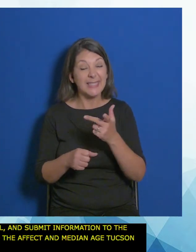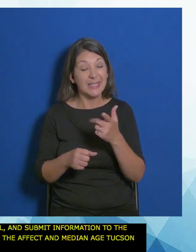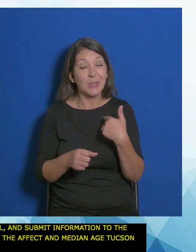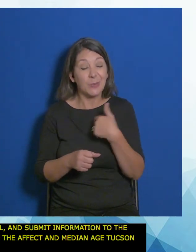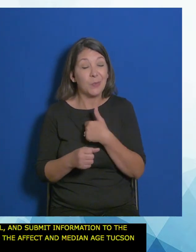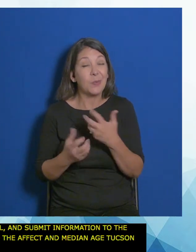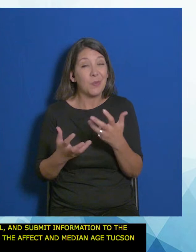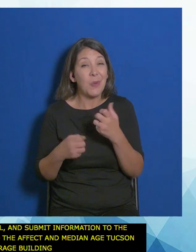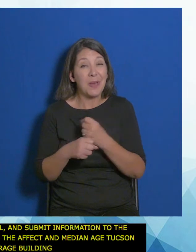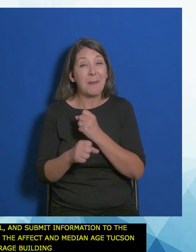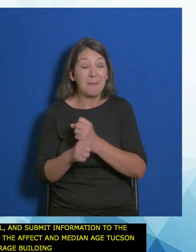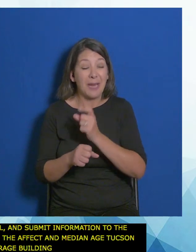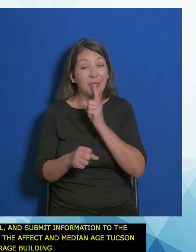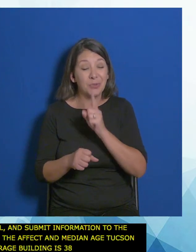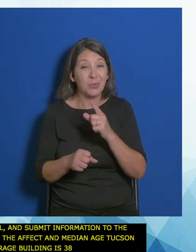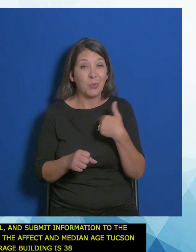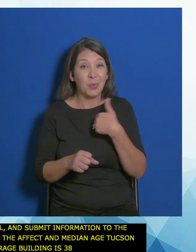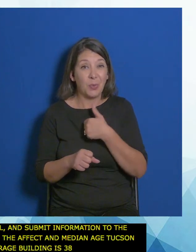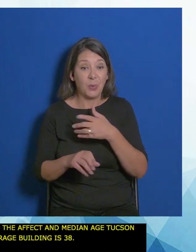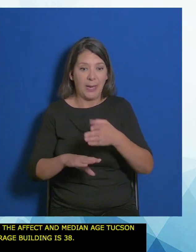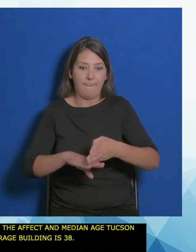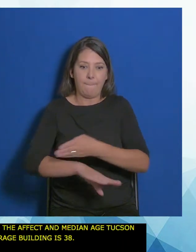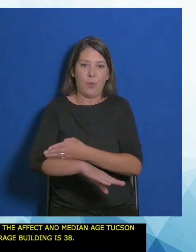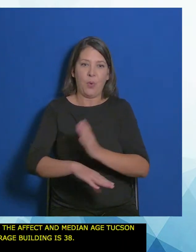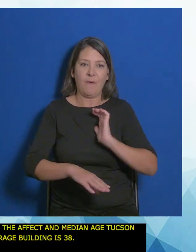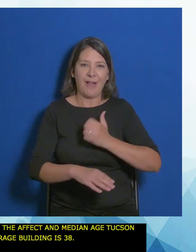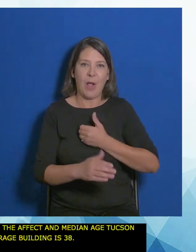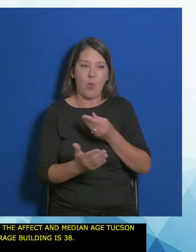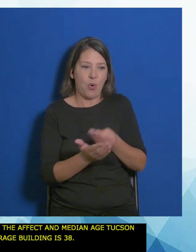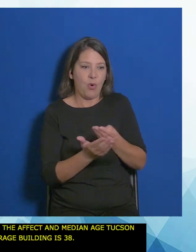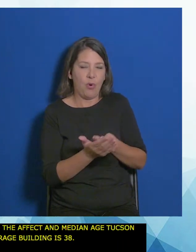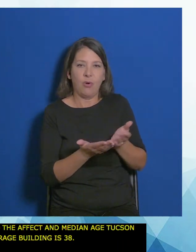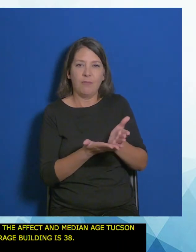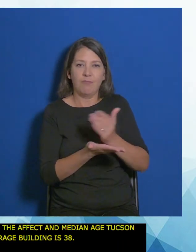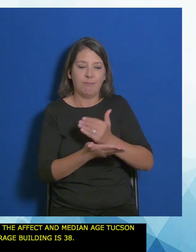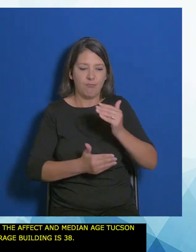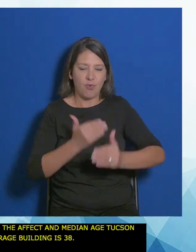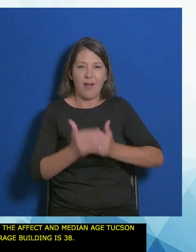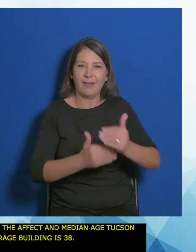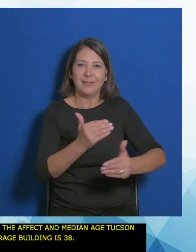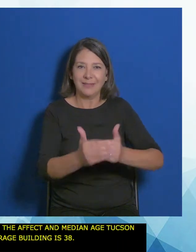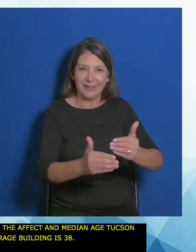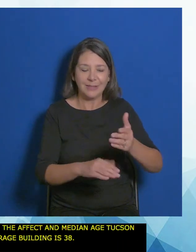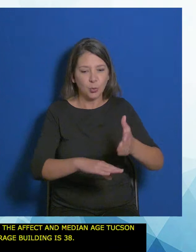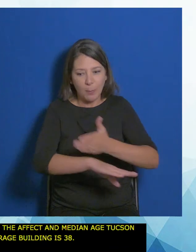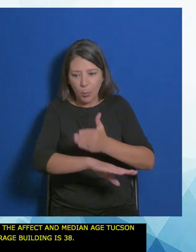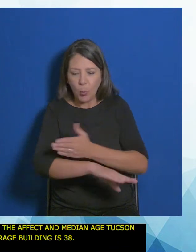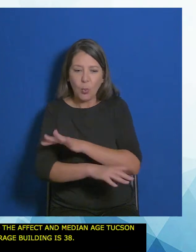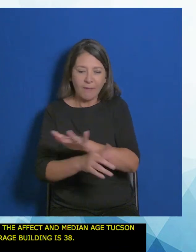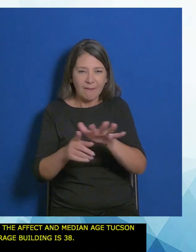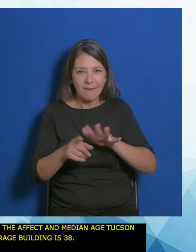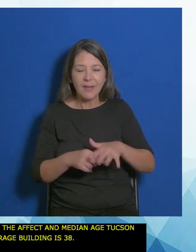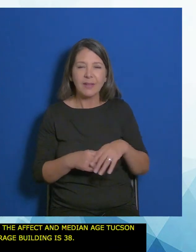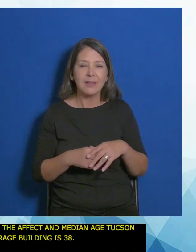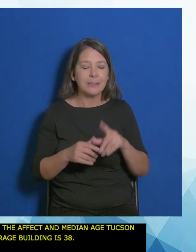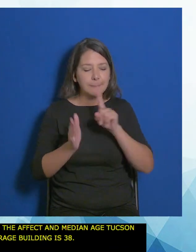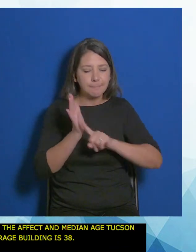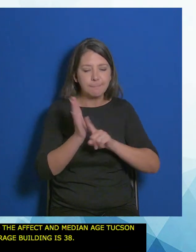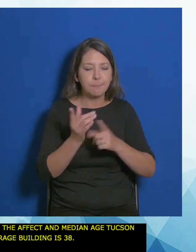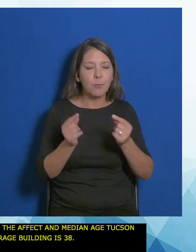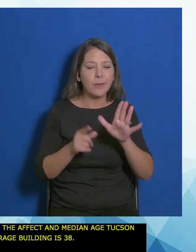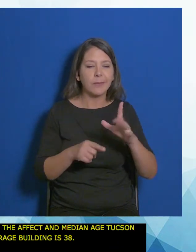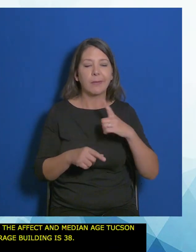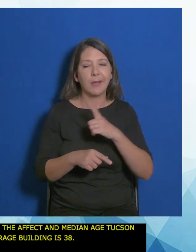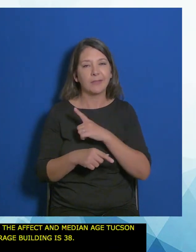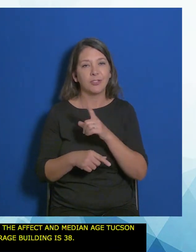at improving our capital improvement processes, working with the legislature, just looking at various